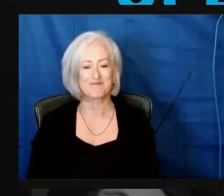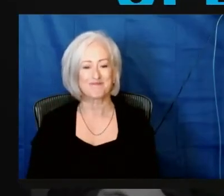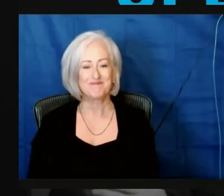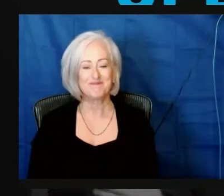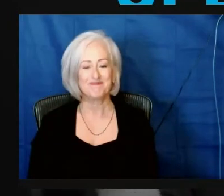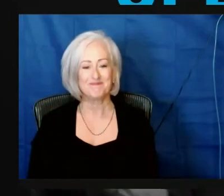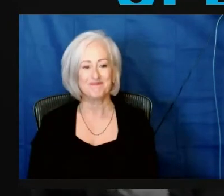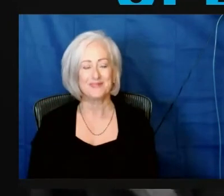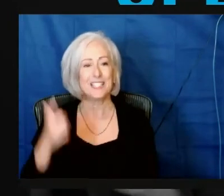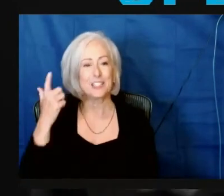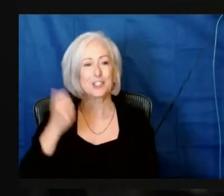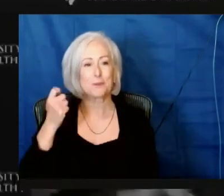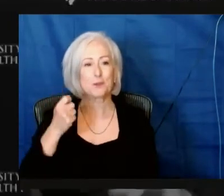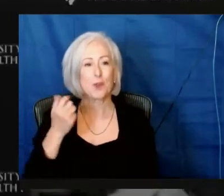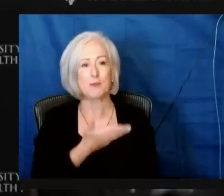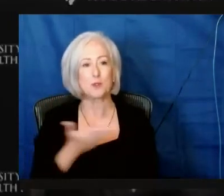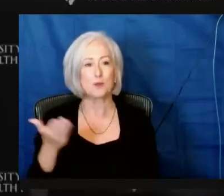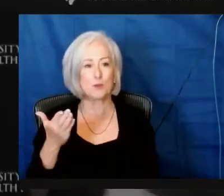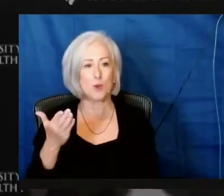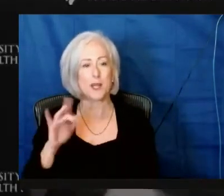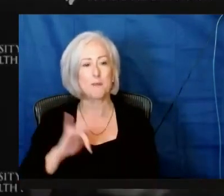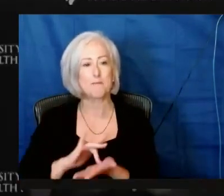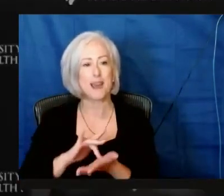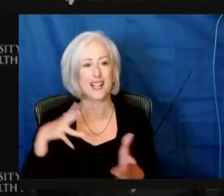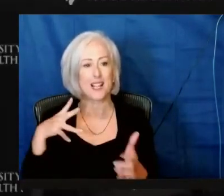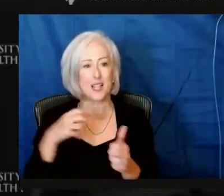Subscribe to our morning medical update and open